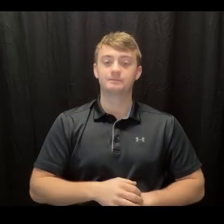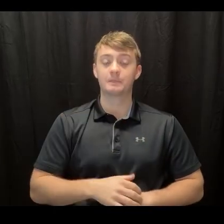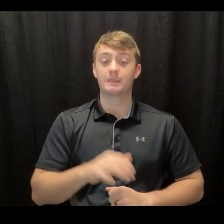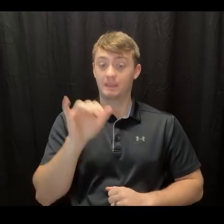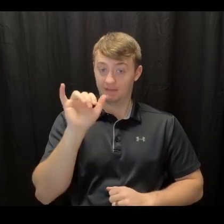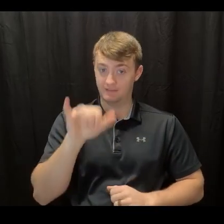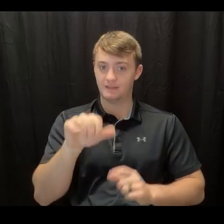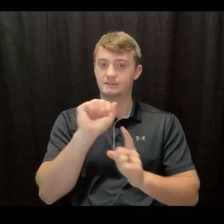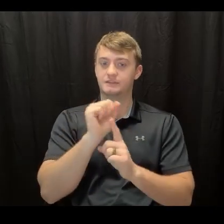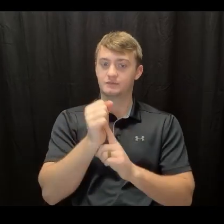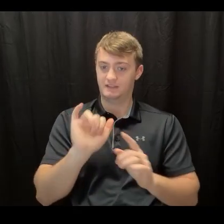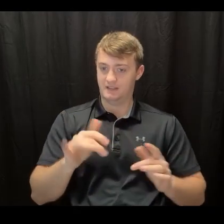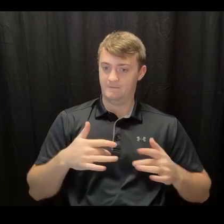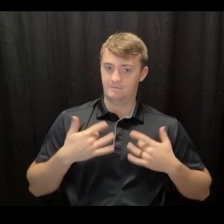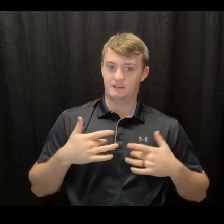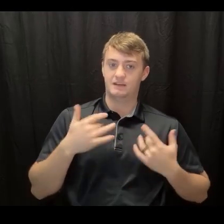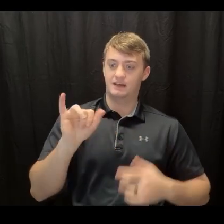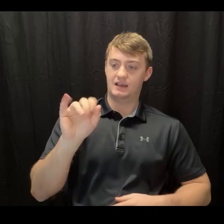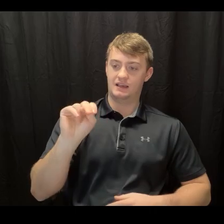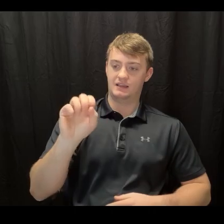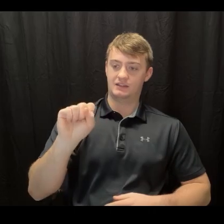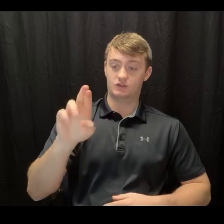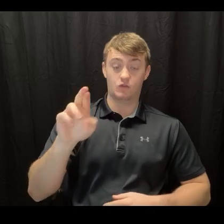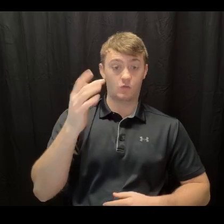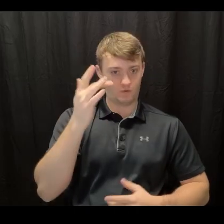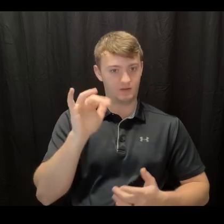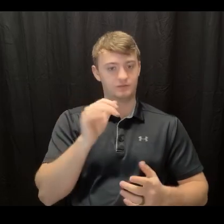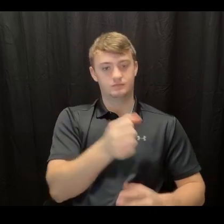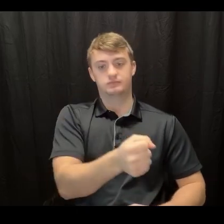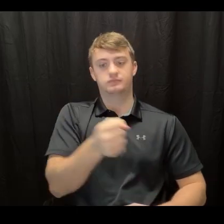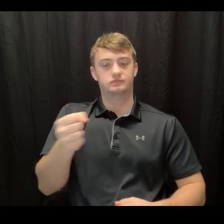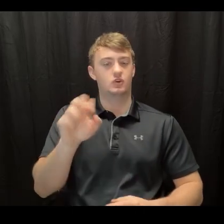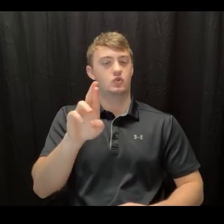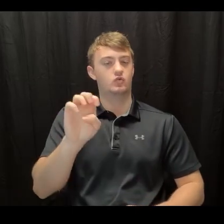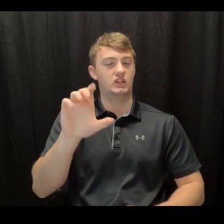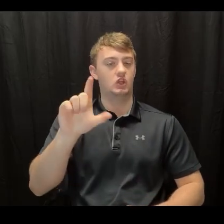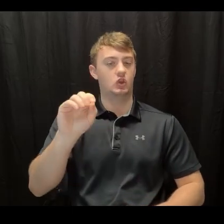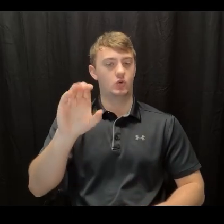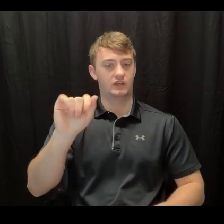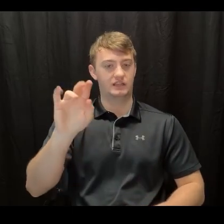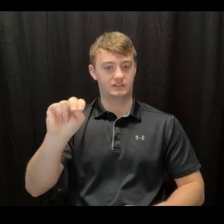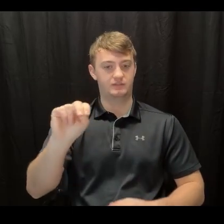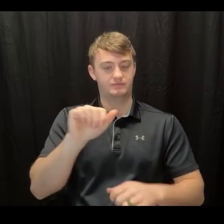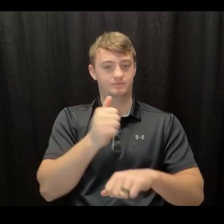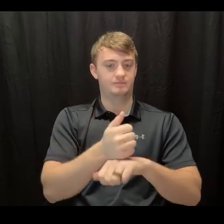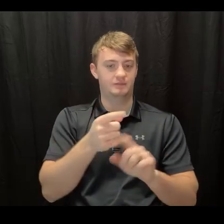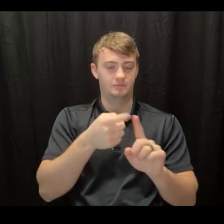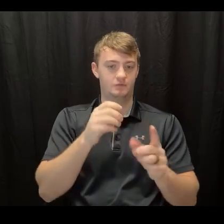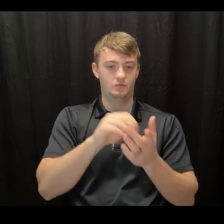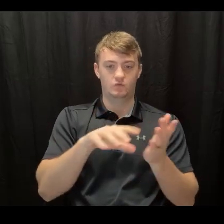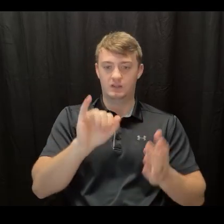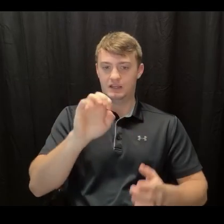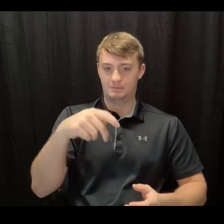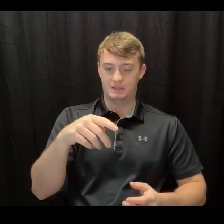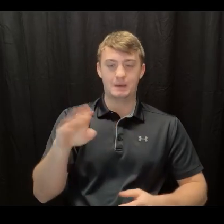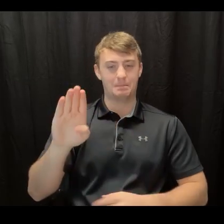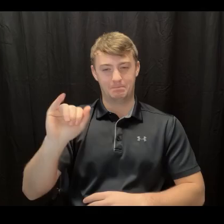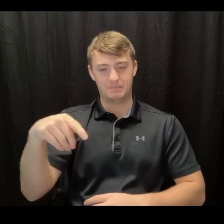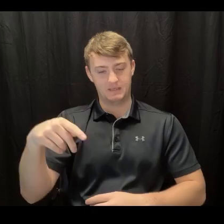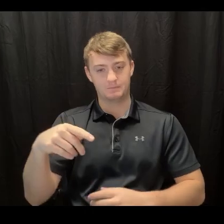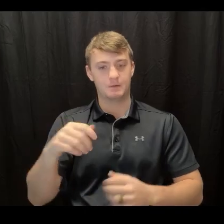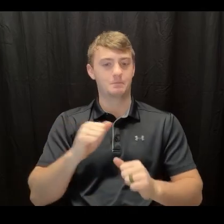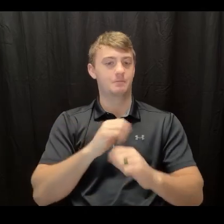Yes. In this scenario, the event is an INSR simply because a relocation is specified in the student's IEP or BIP as a